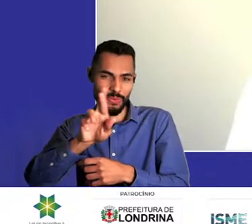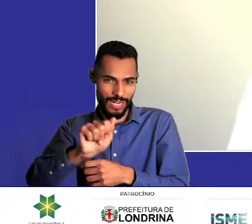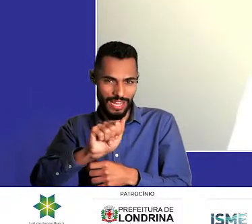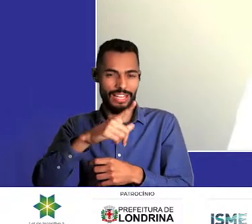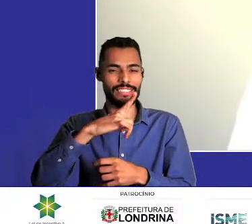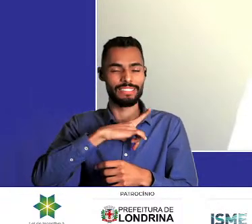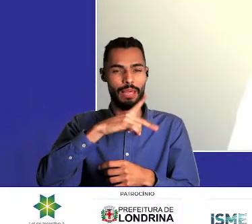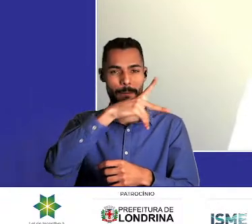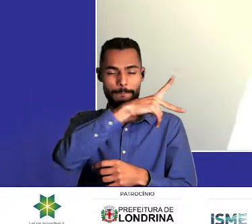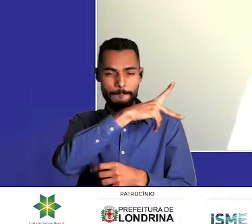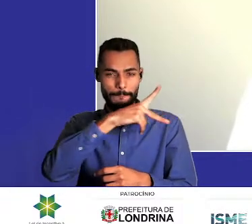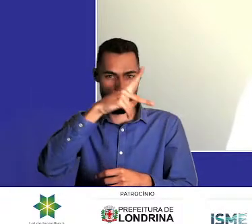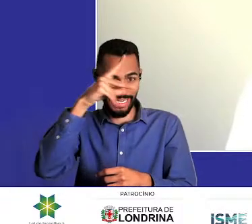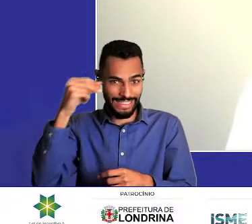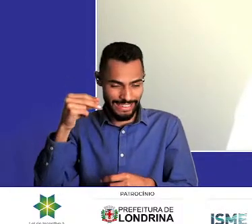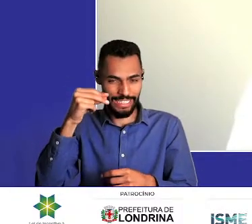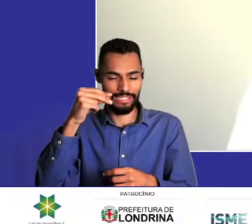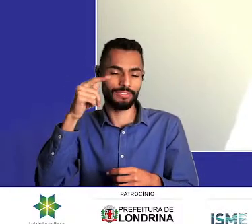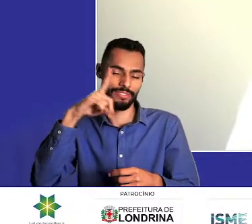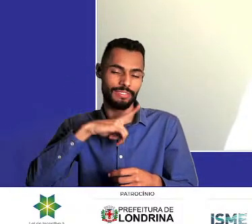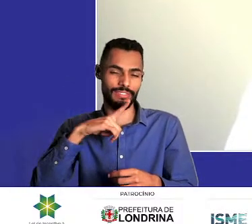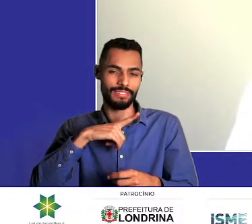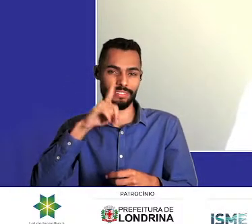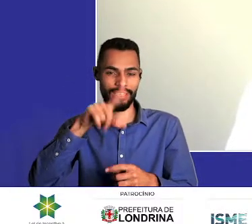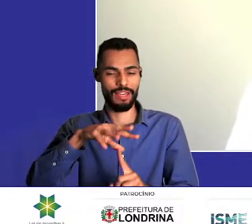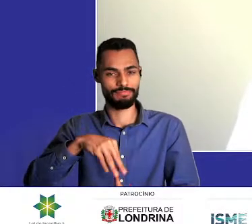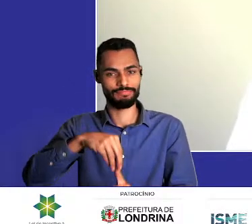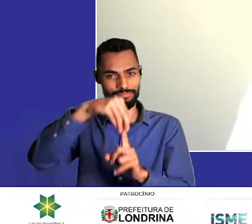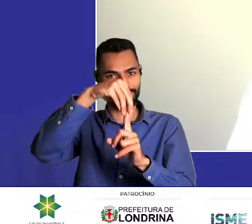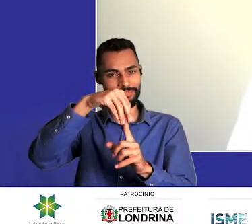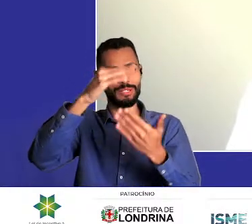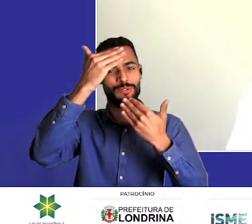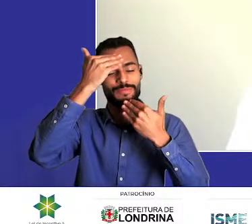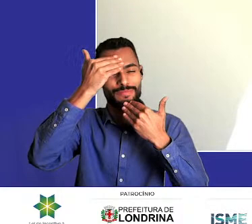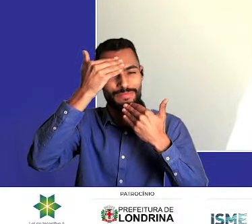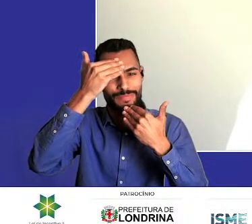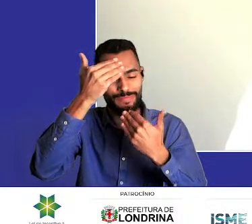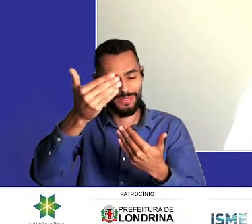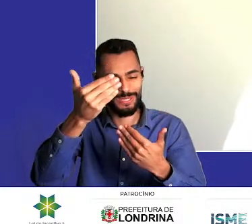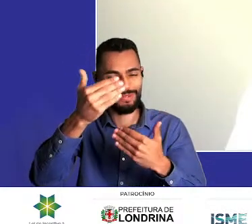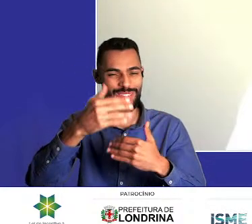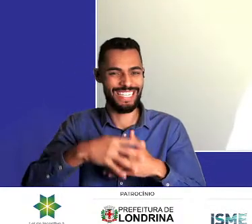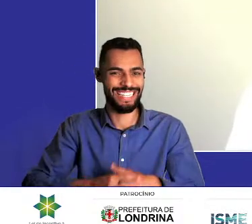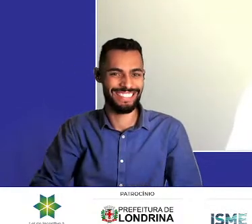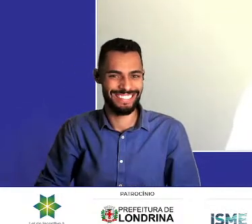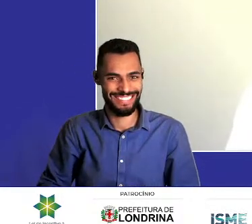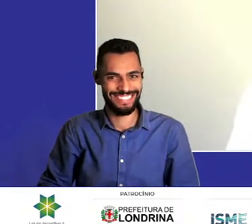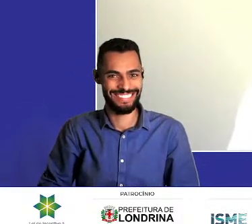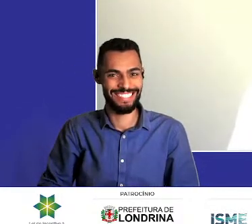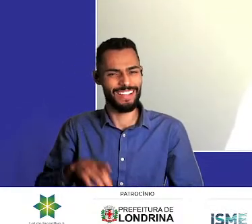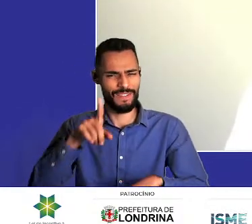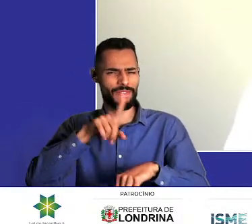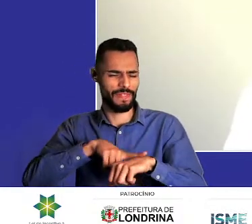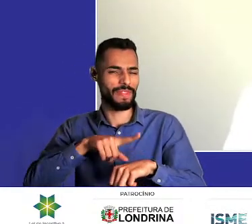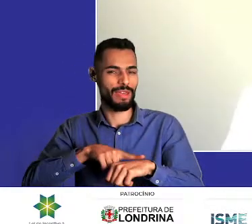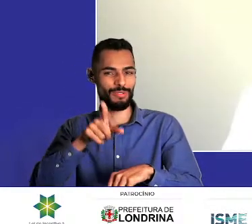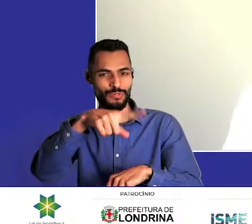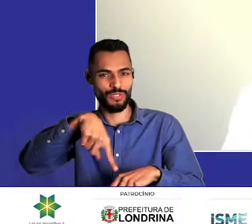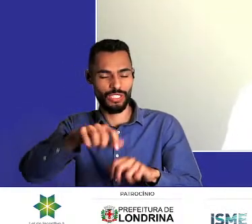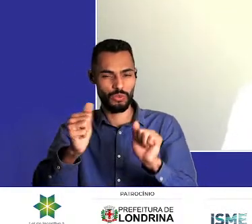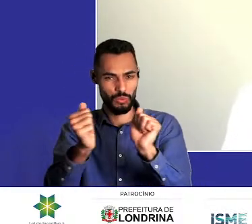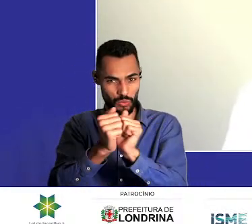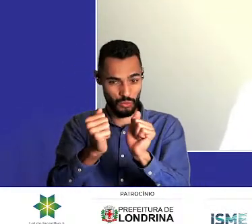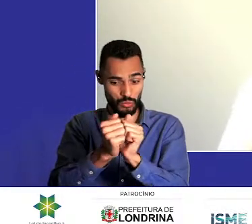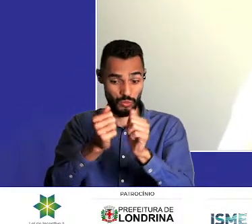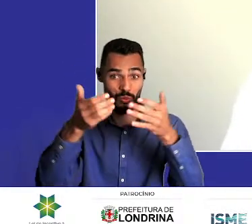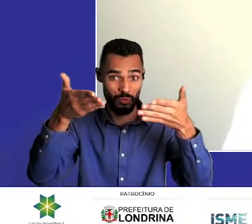they have made time to be here for change in Brazil. I'm so excited about this, and I hope you